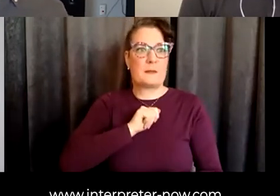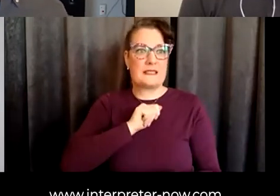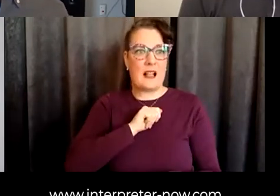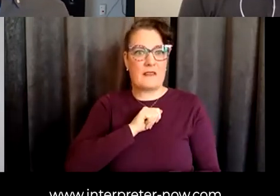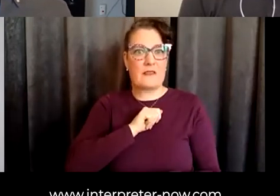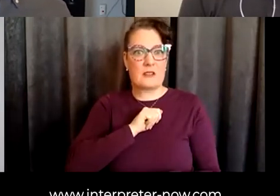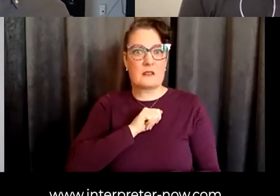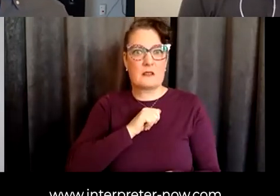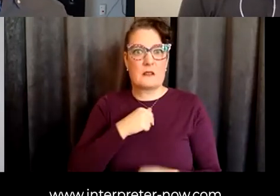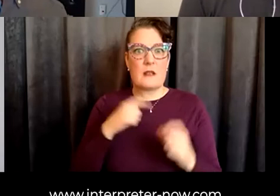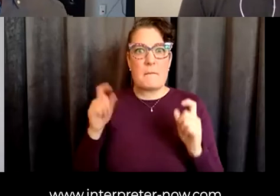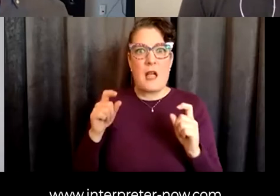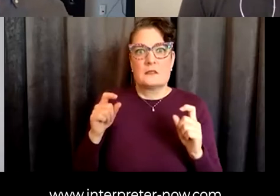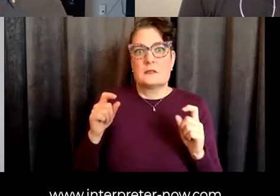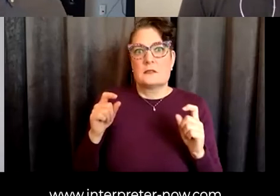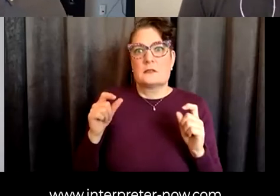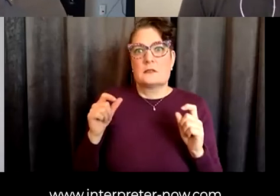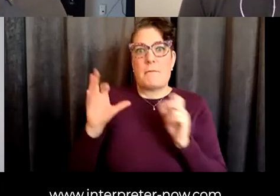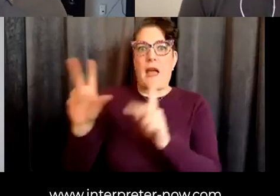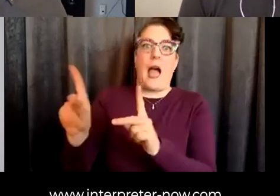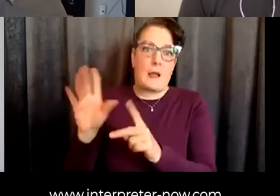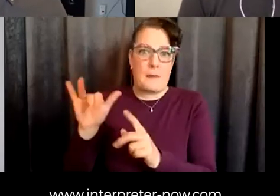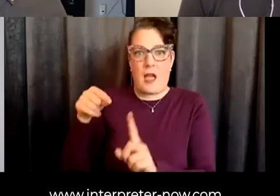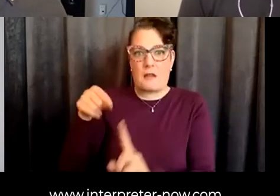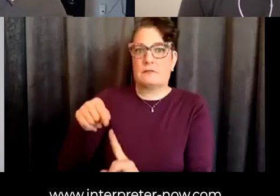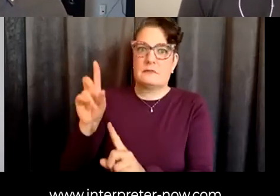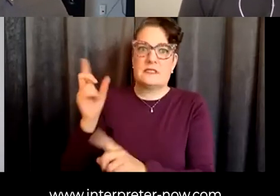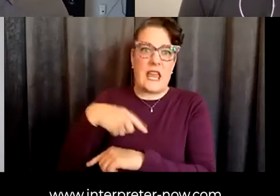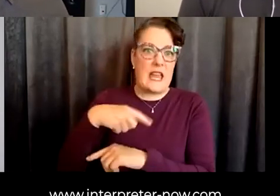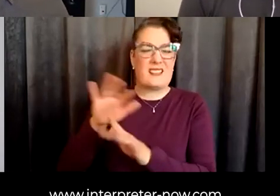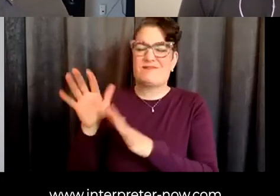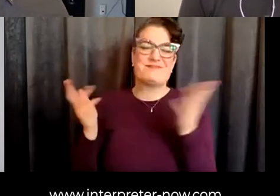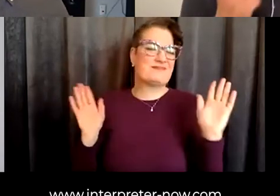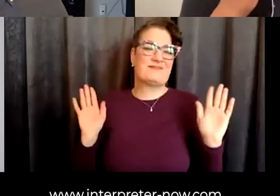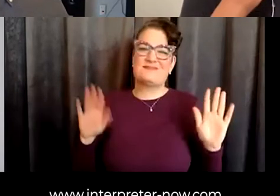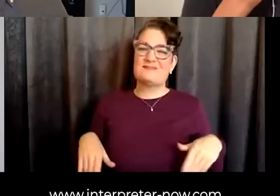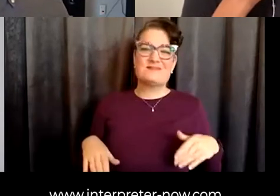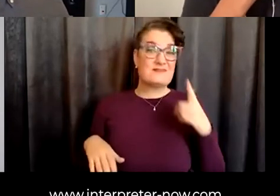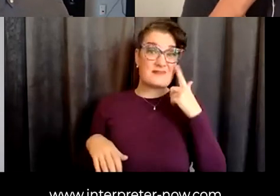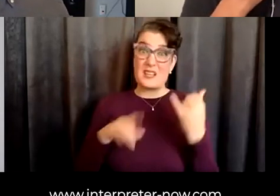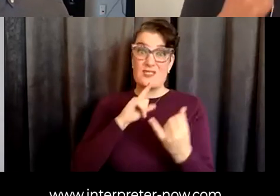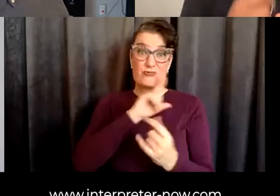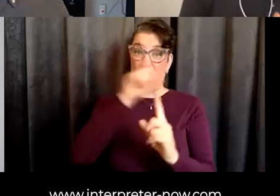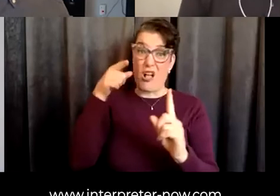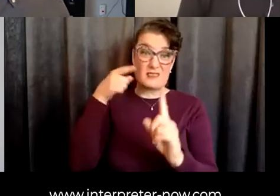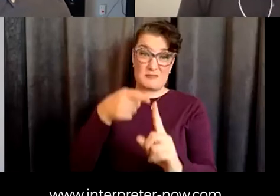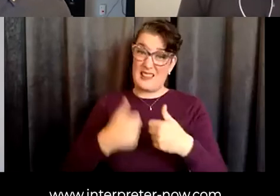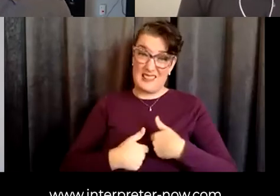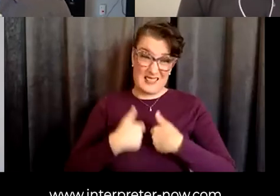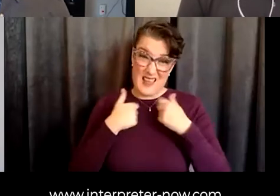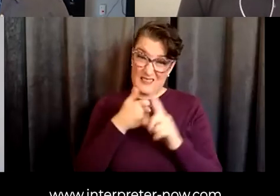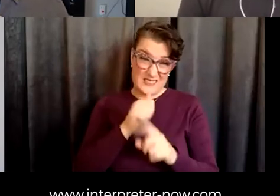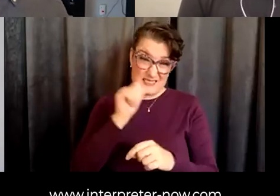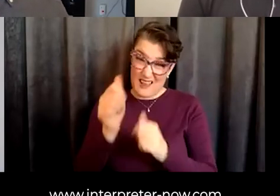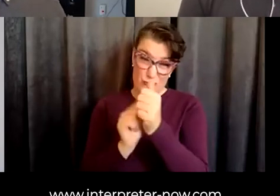I need to get back by this date or I need to get back by that date, because ultimately, you know, life's not a race.